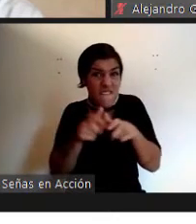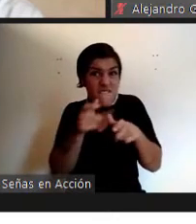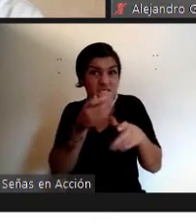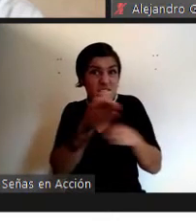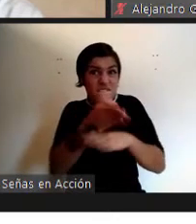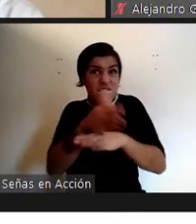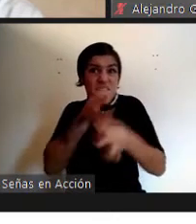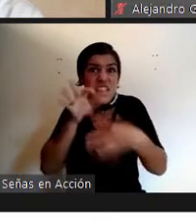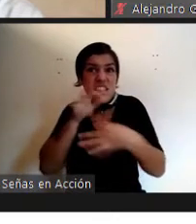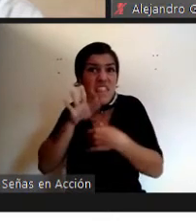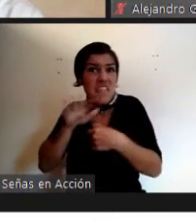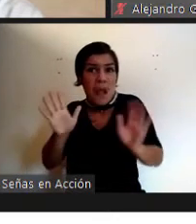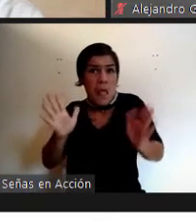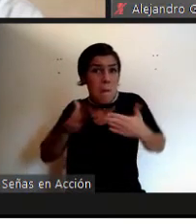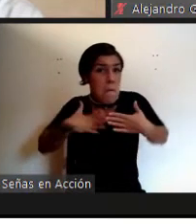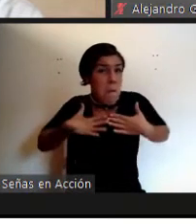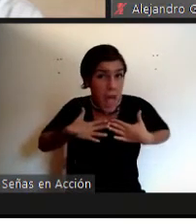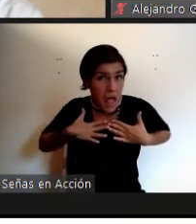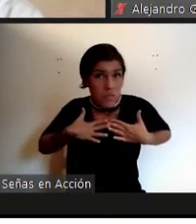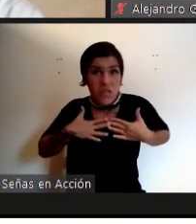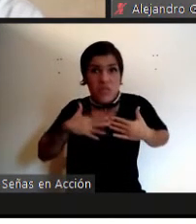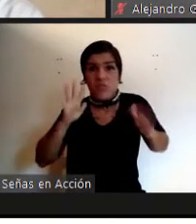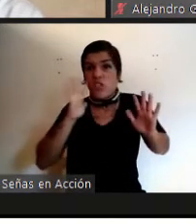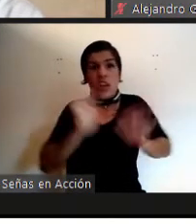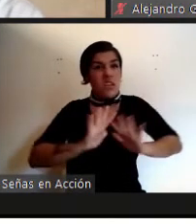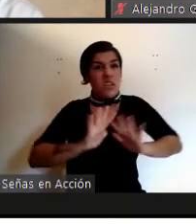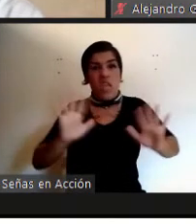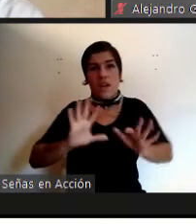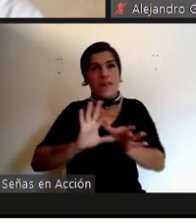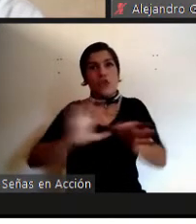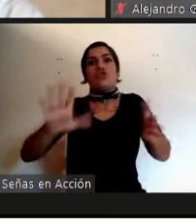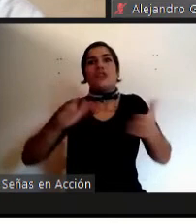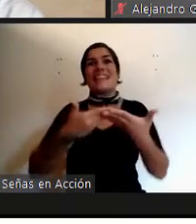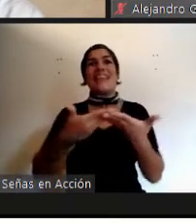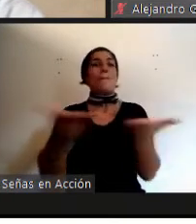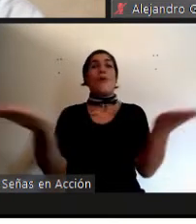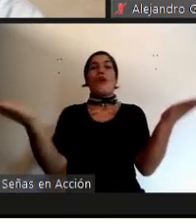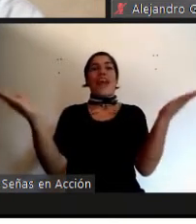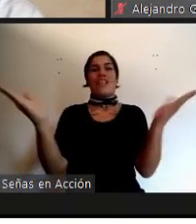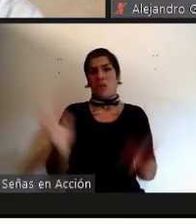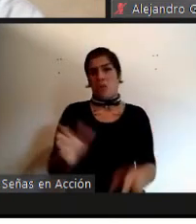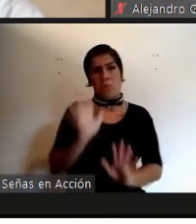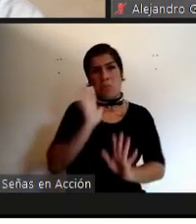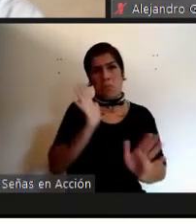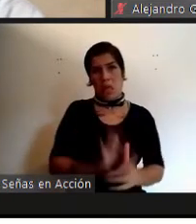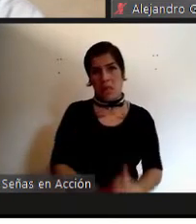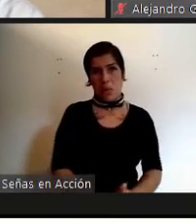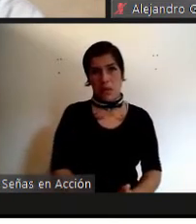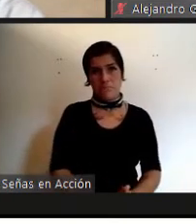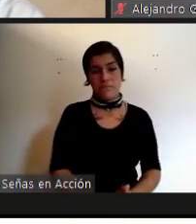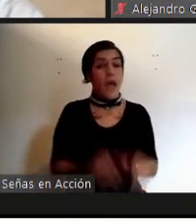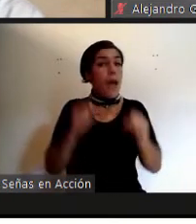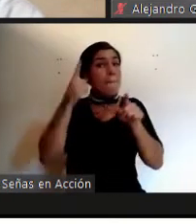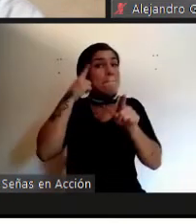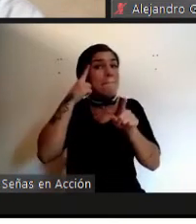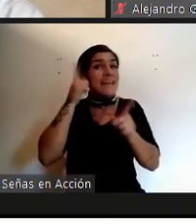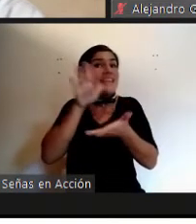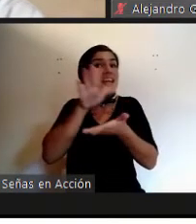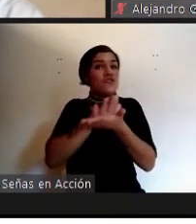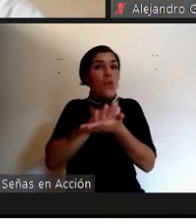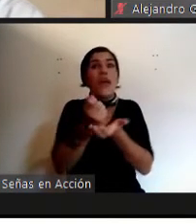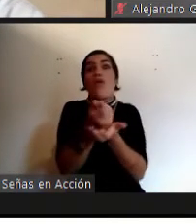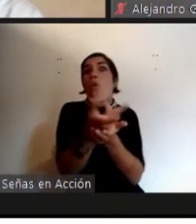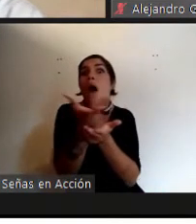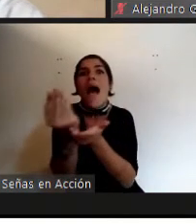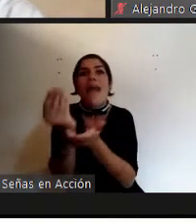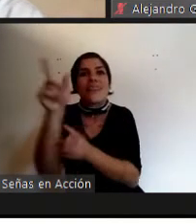conflict in my team with my director, García de la Torre, that view on the fact that the